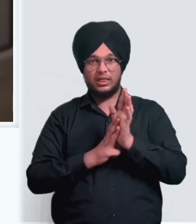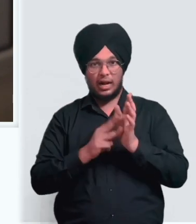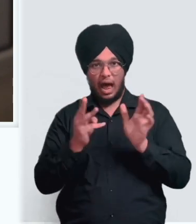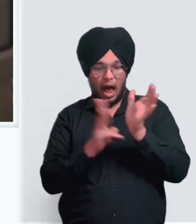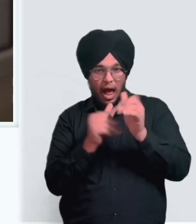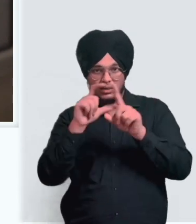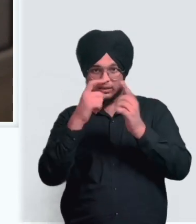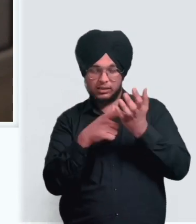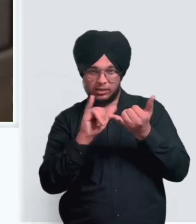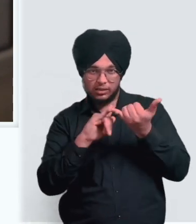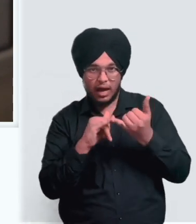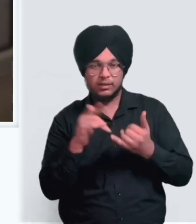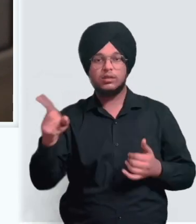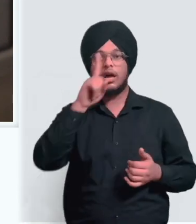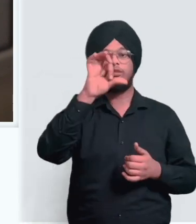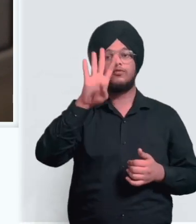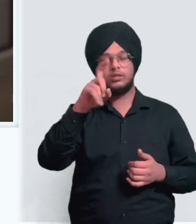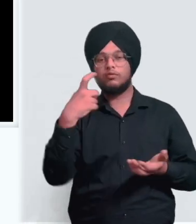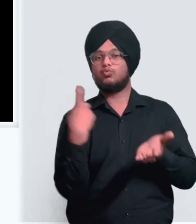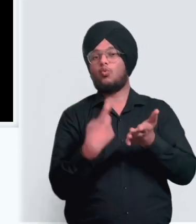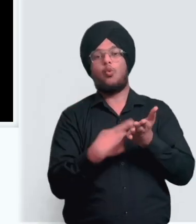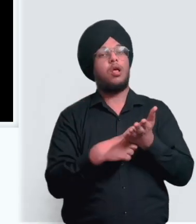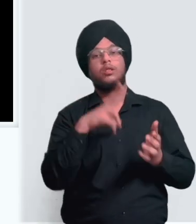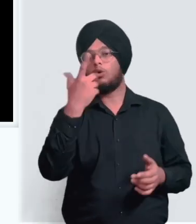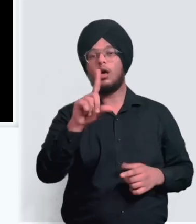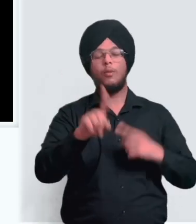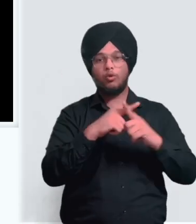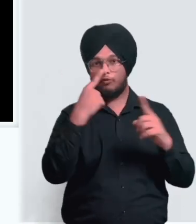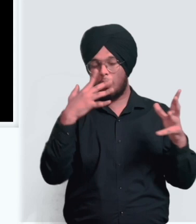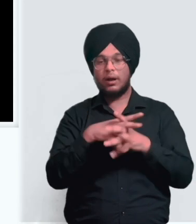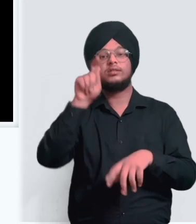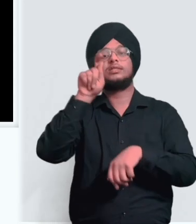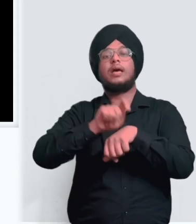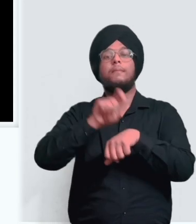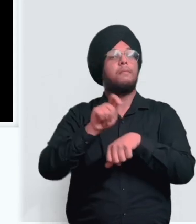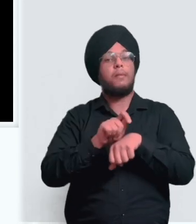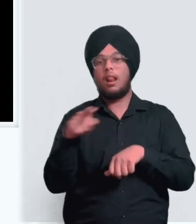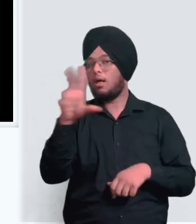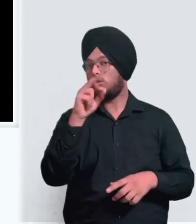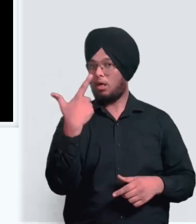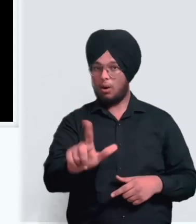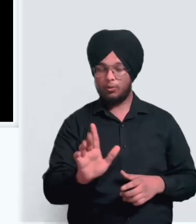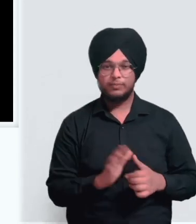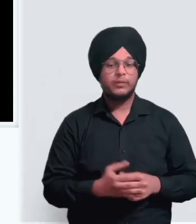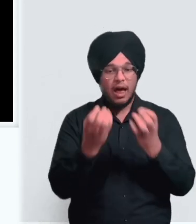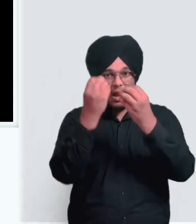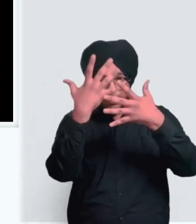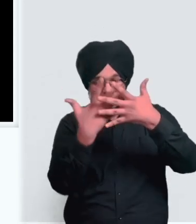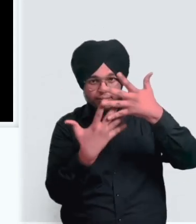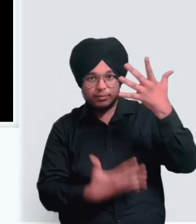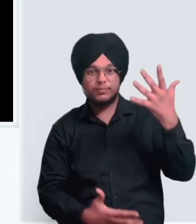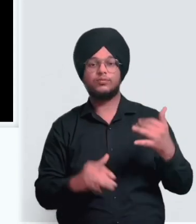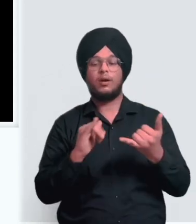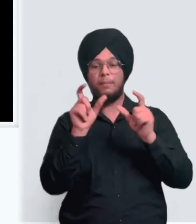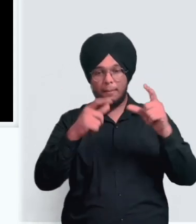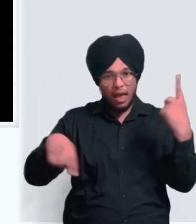not unlike the dancers at the Paris Ballet. The eventual passing of the Madras Devdasi Act in 1947 prohibited